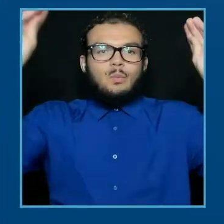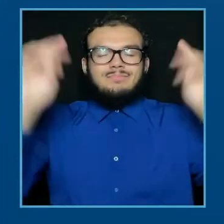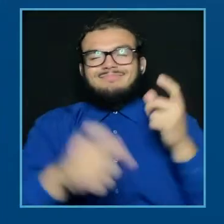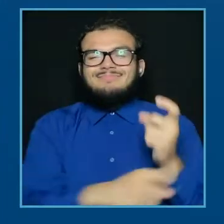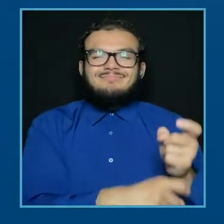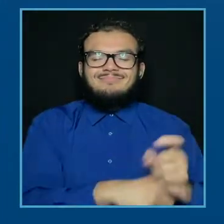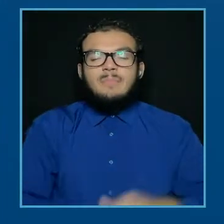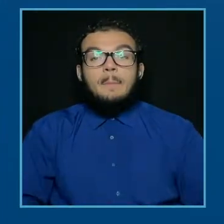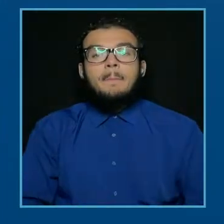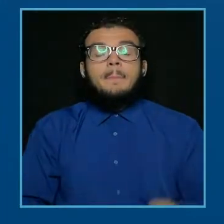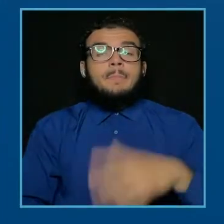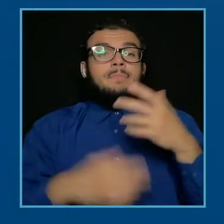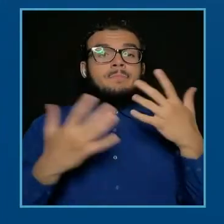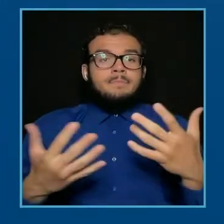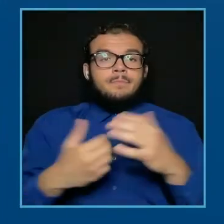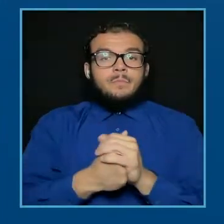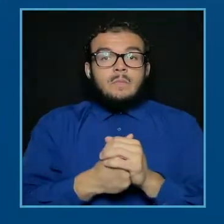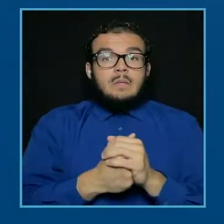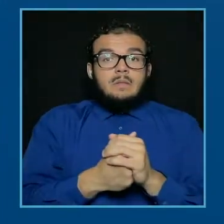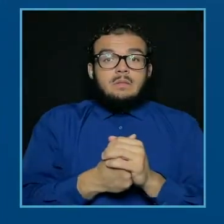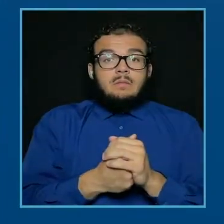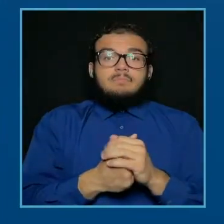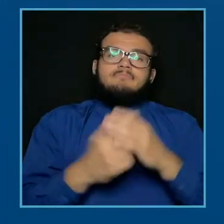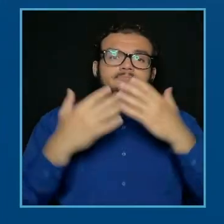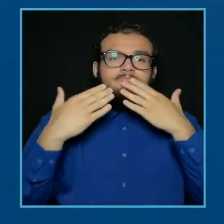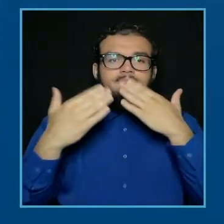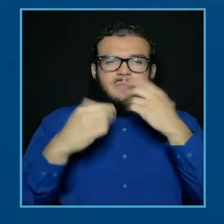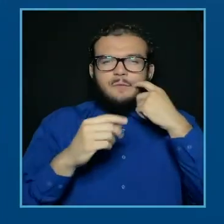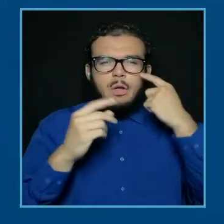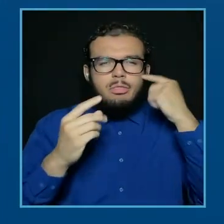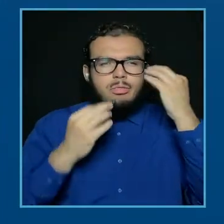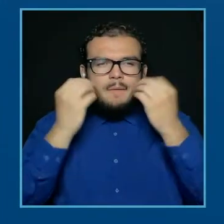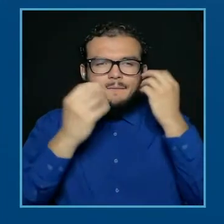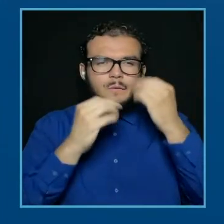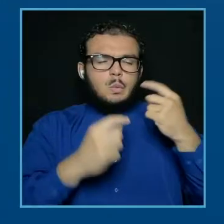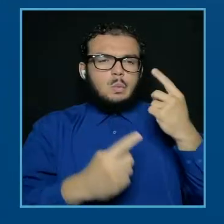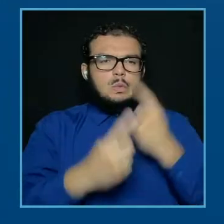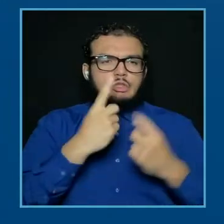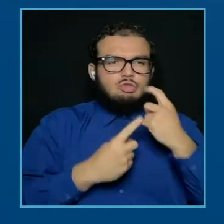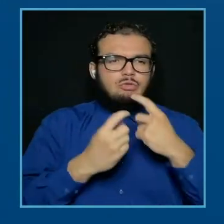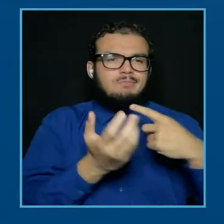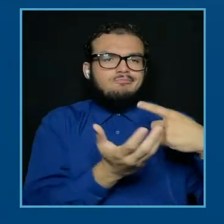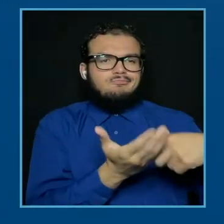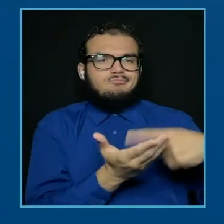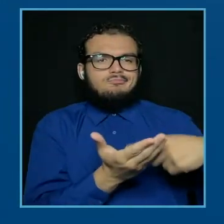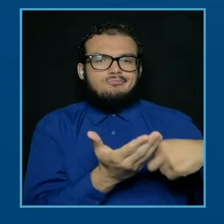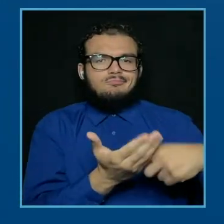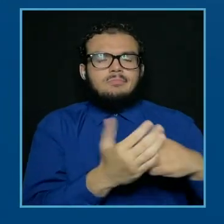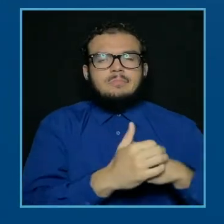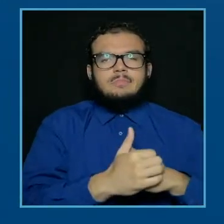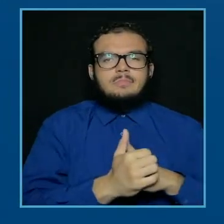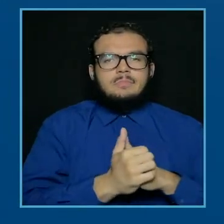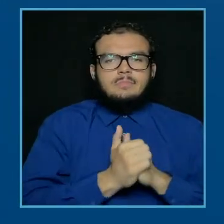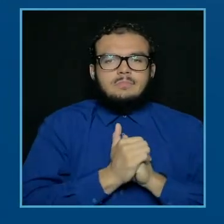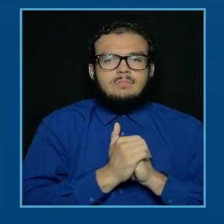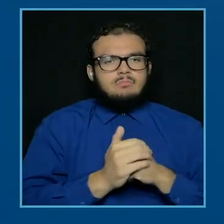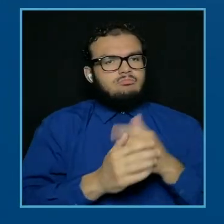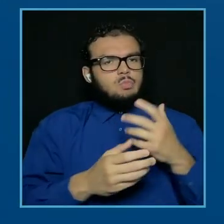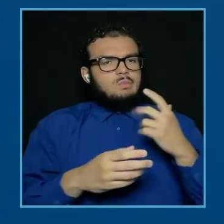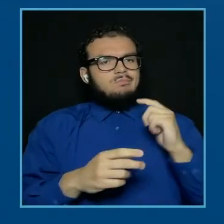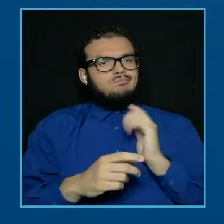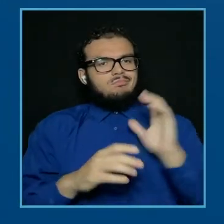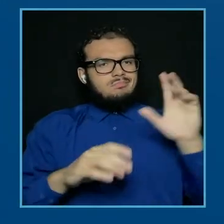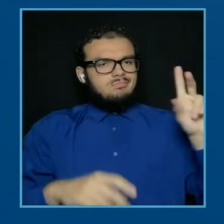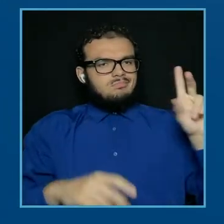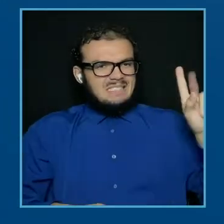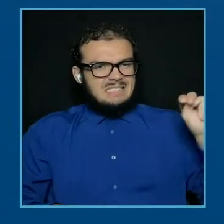first and foremost, thank you for the thoughtful questions and discussion. I think, as a party, we should be really proud of